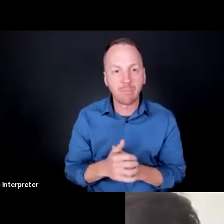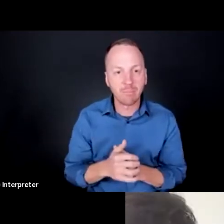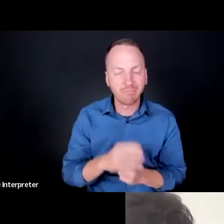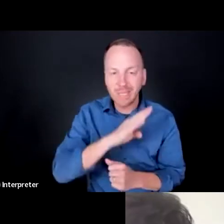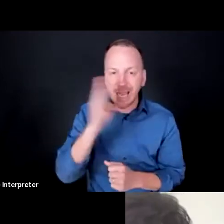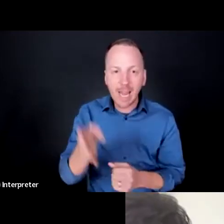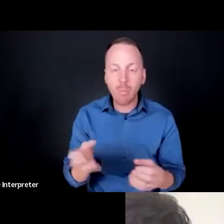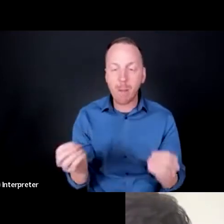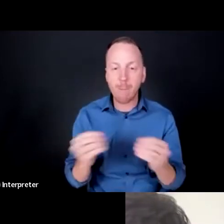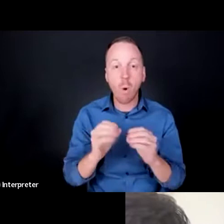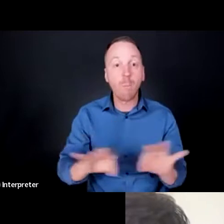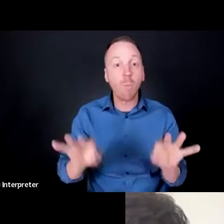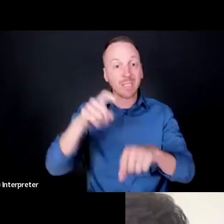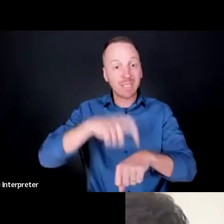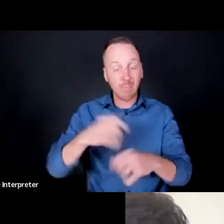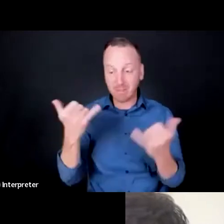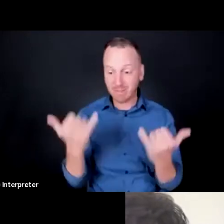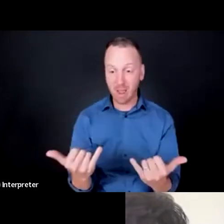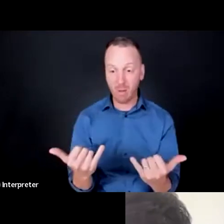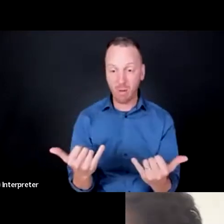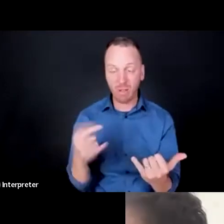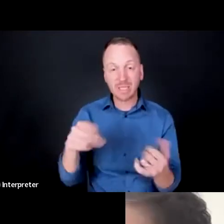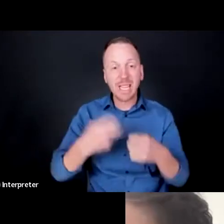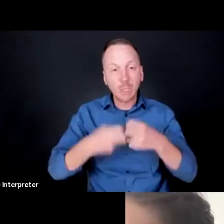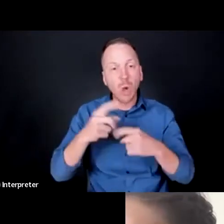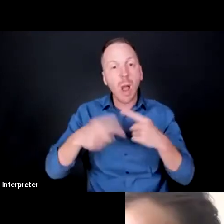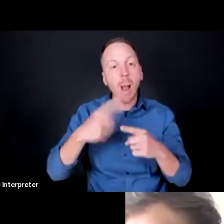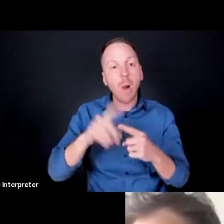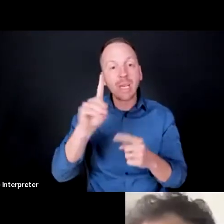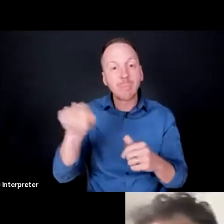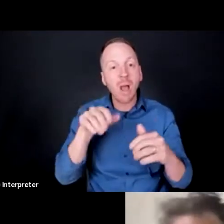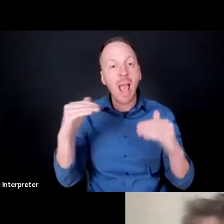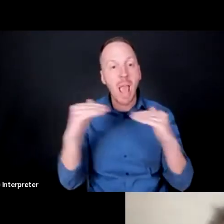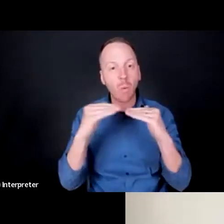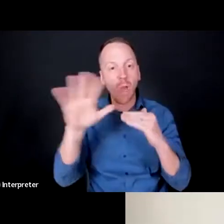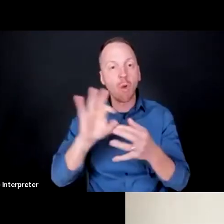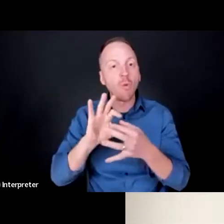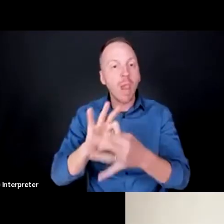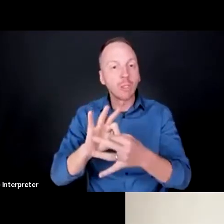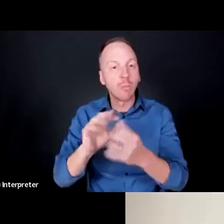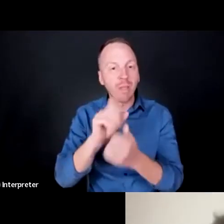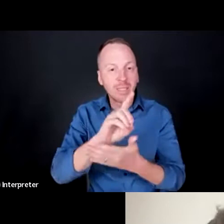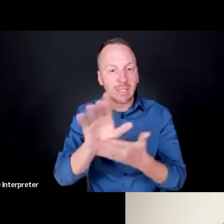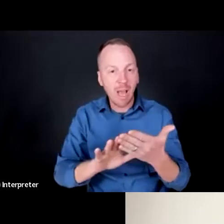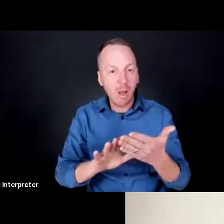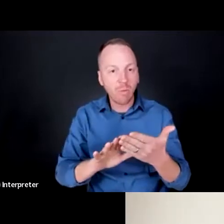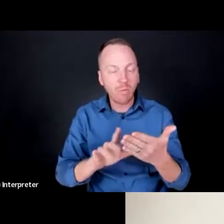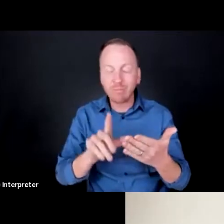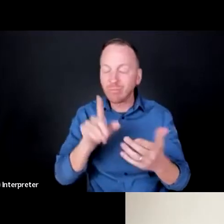been a more important time to talk about these issues regarding disability equity and their relationship to design than right